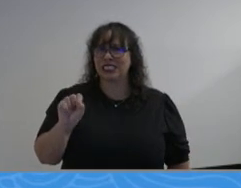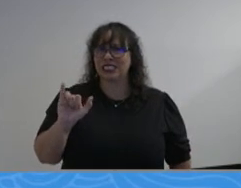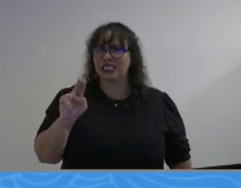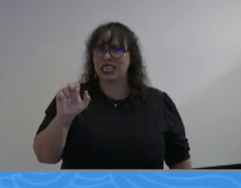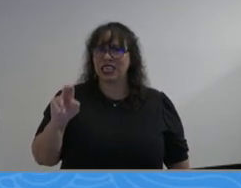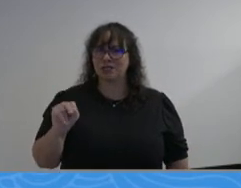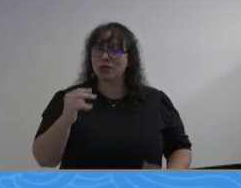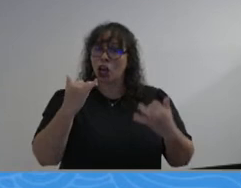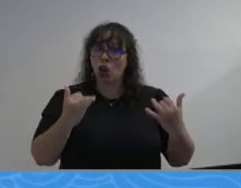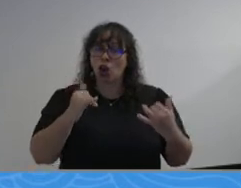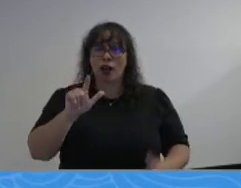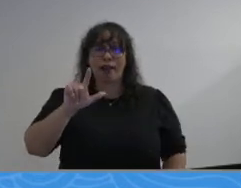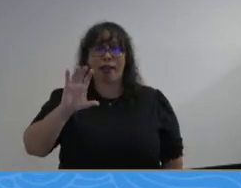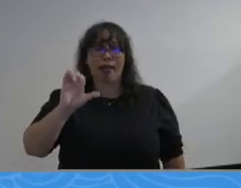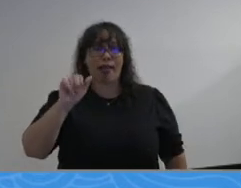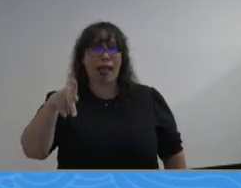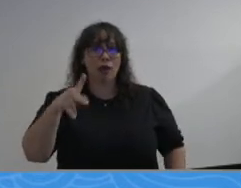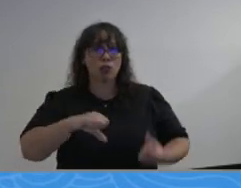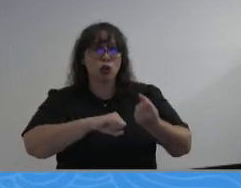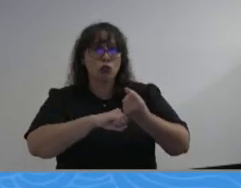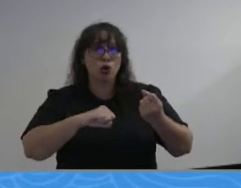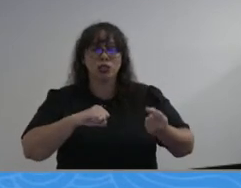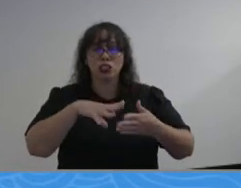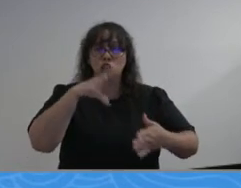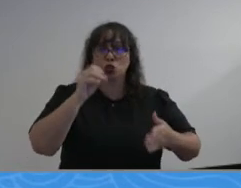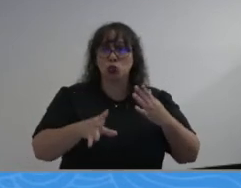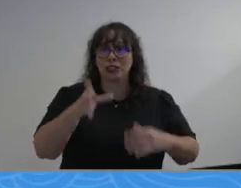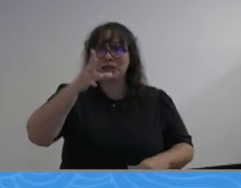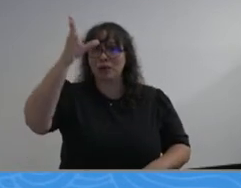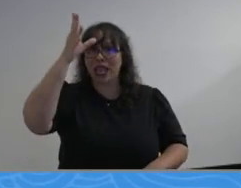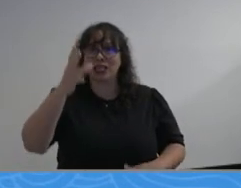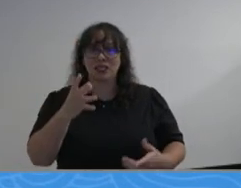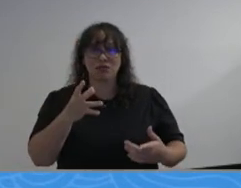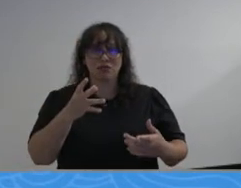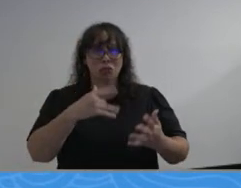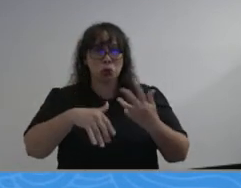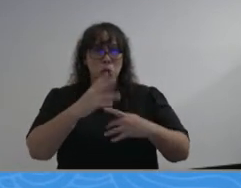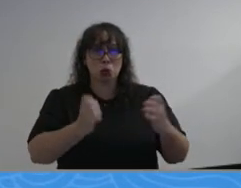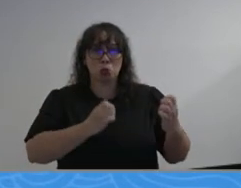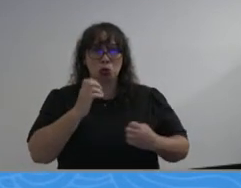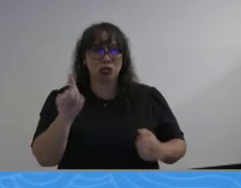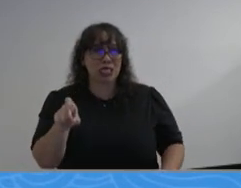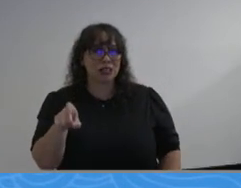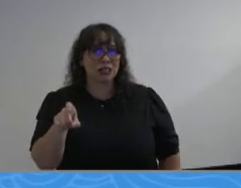current LCAP supports students and parents and caregivers' social emotional needs?